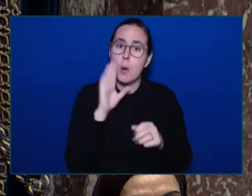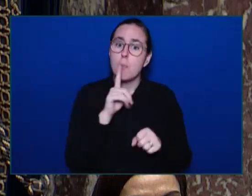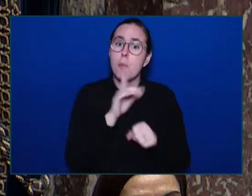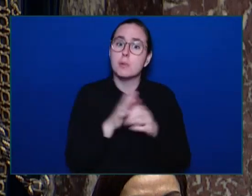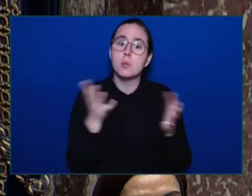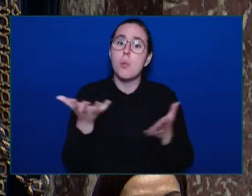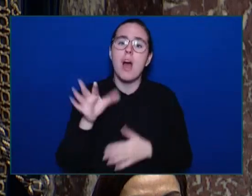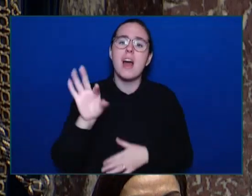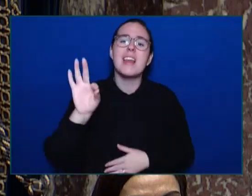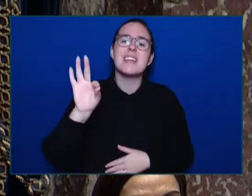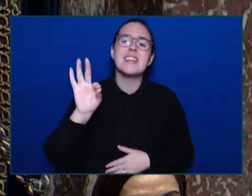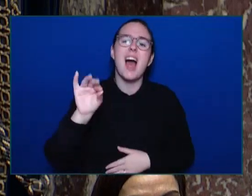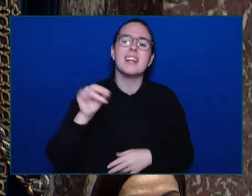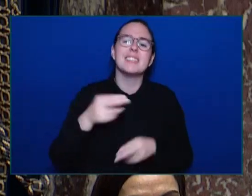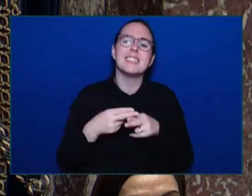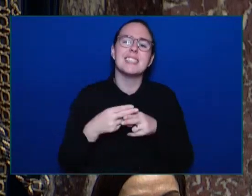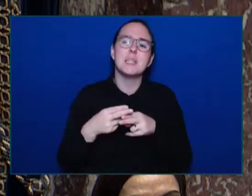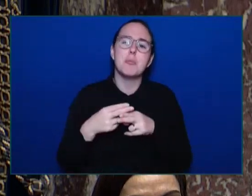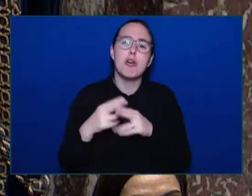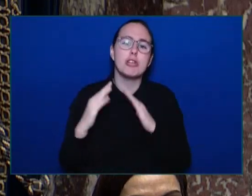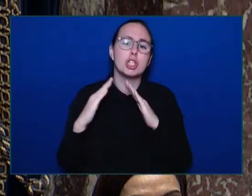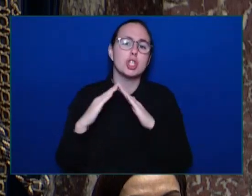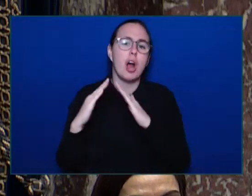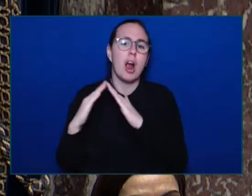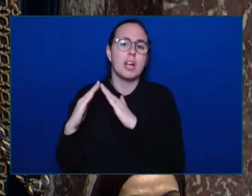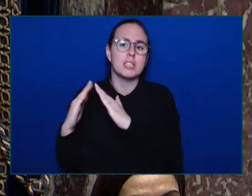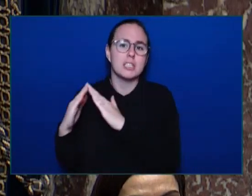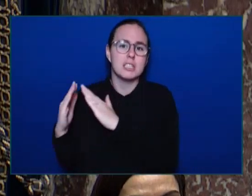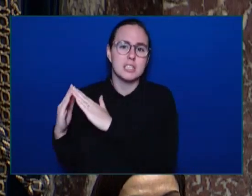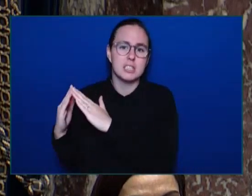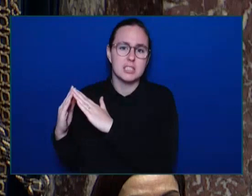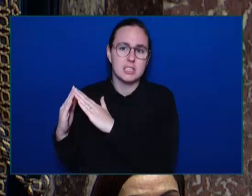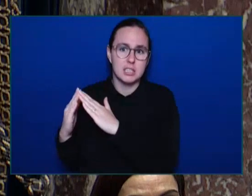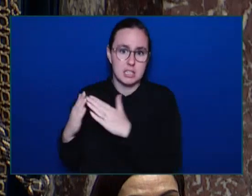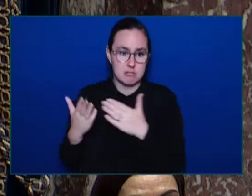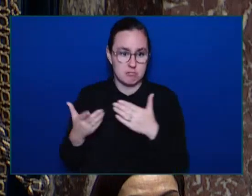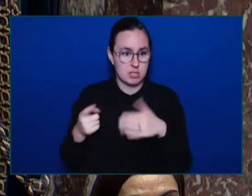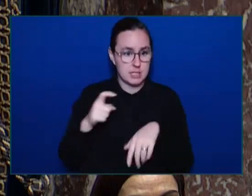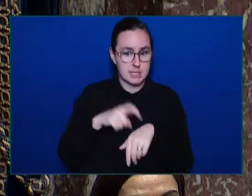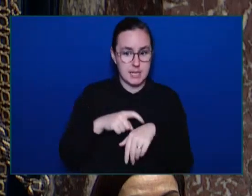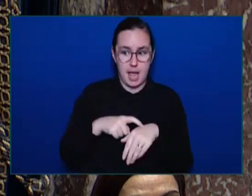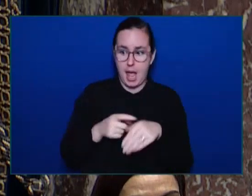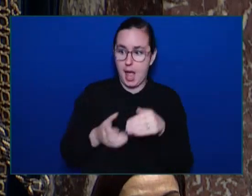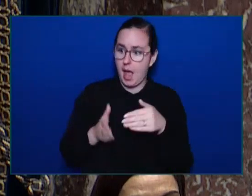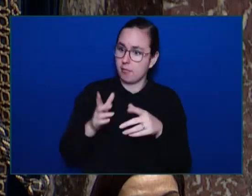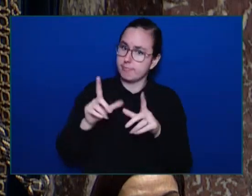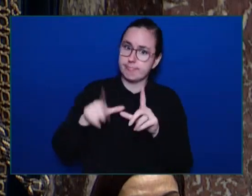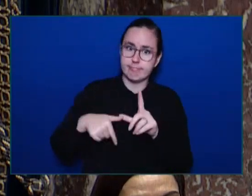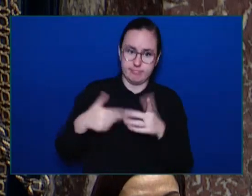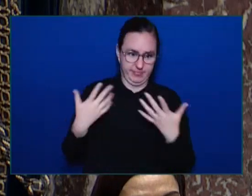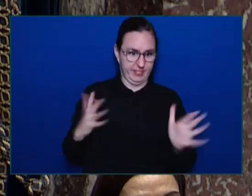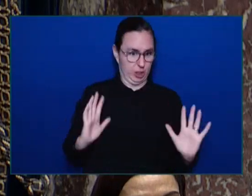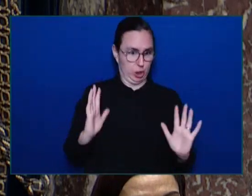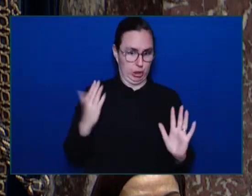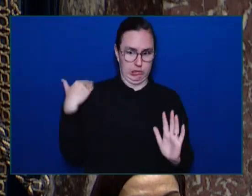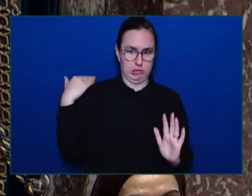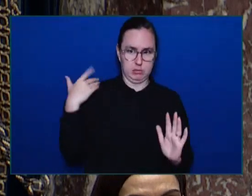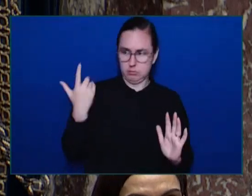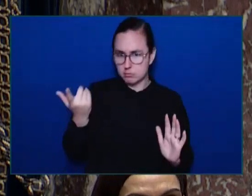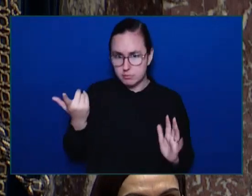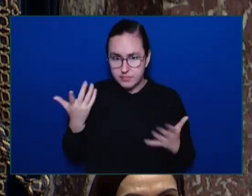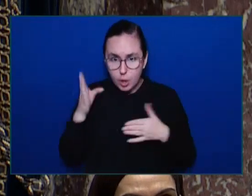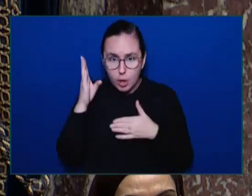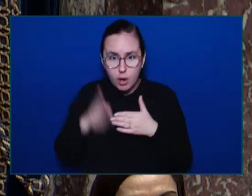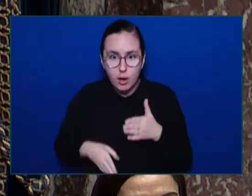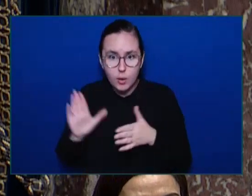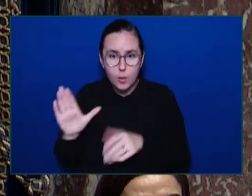and those units are nowhere to be seen. Today, what we see is not leadership, it's policing poverty. The sweeps have never worked. Year after